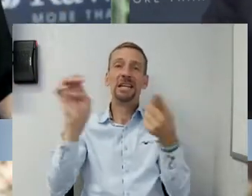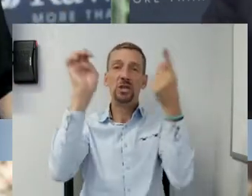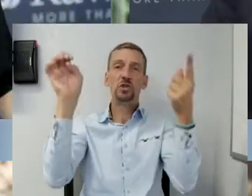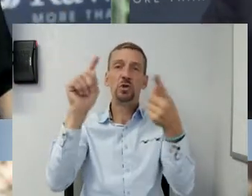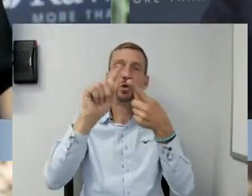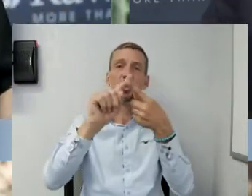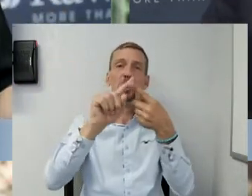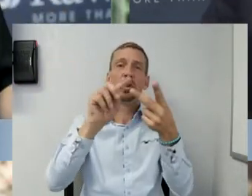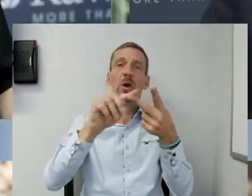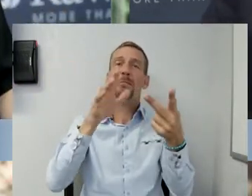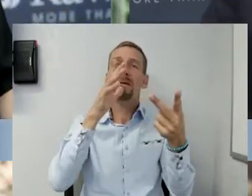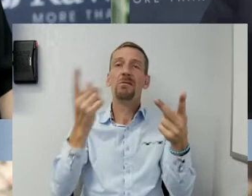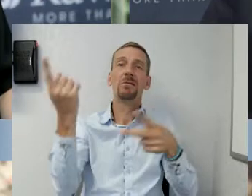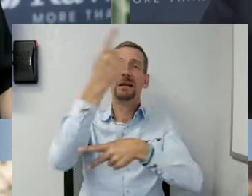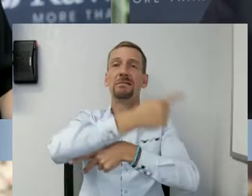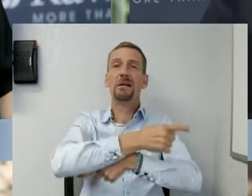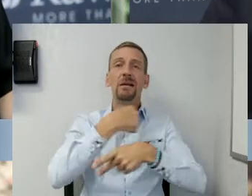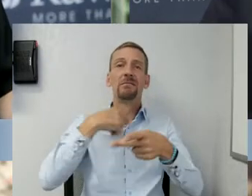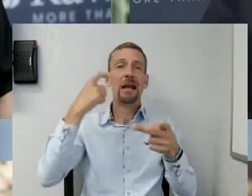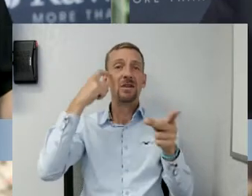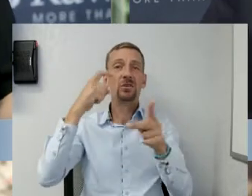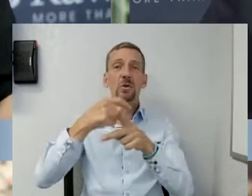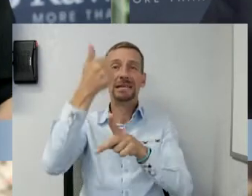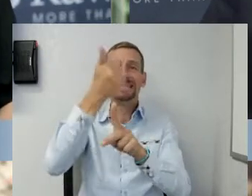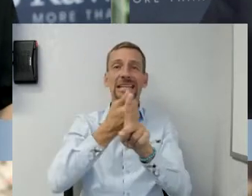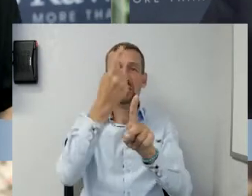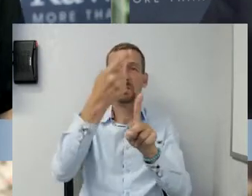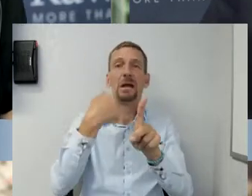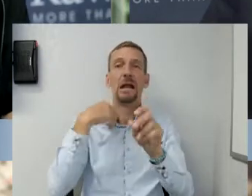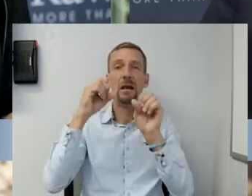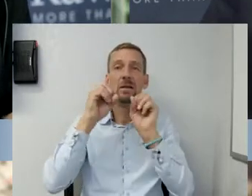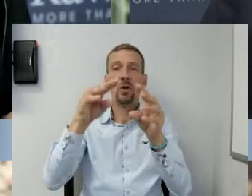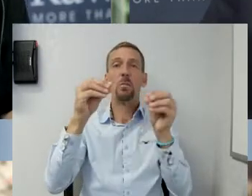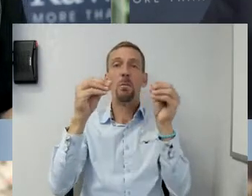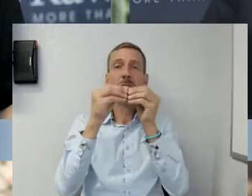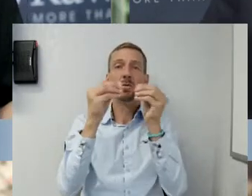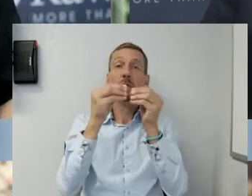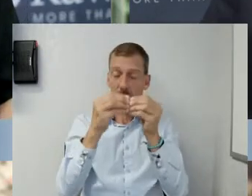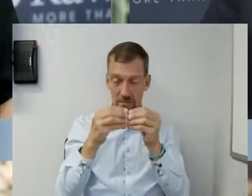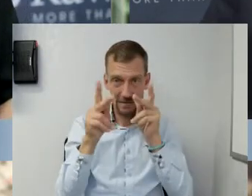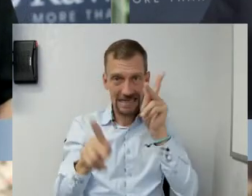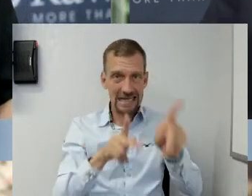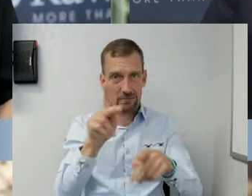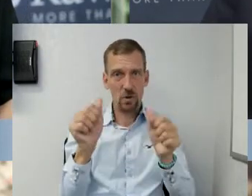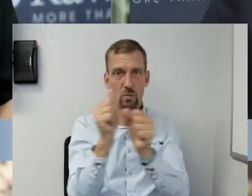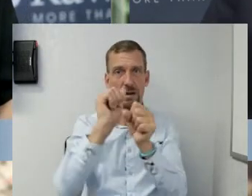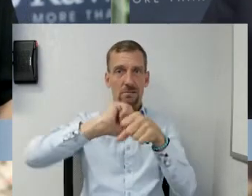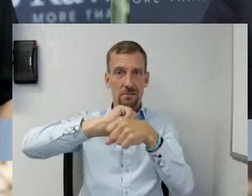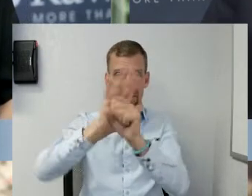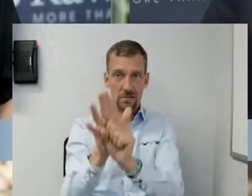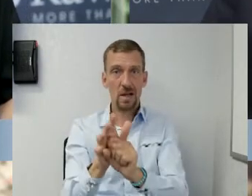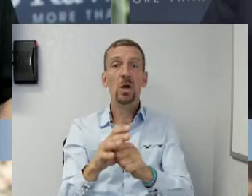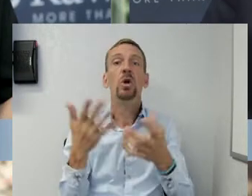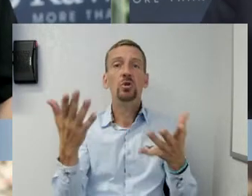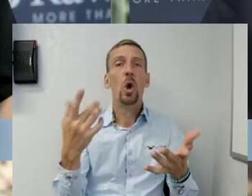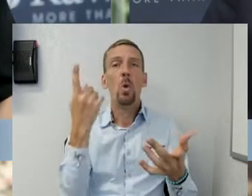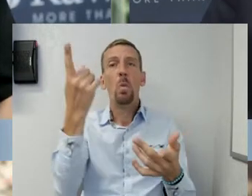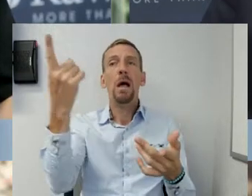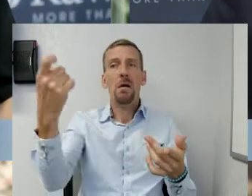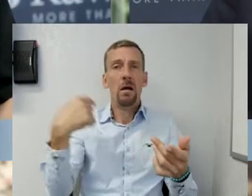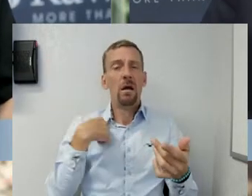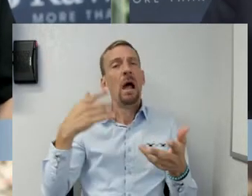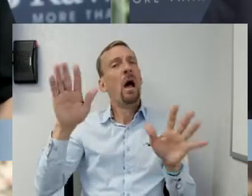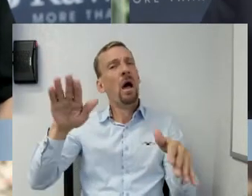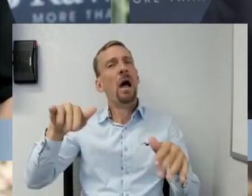There seems to be a slight surge after each of those. So one of our community members sent us some questions asking us